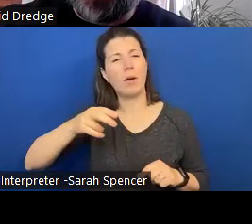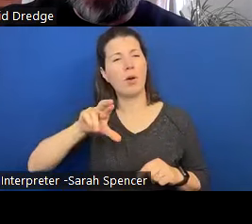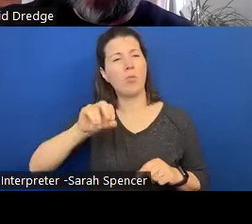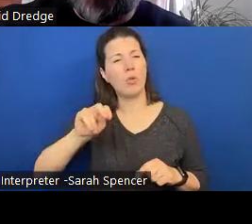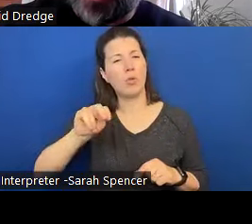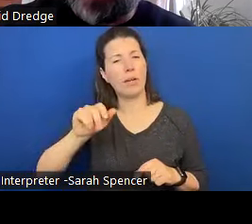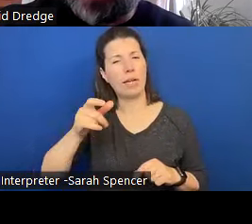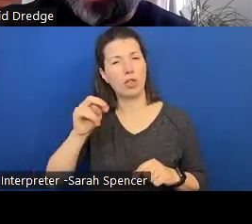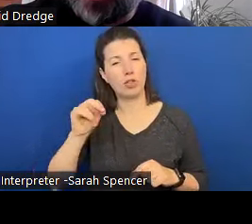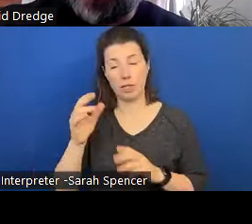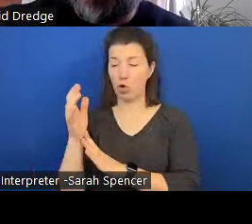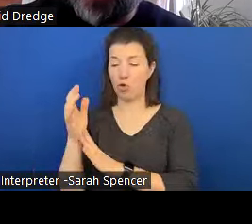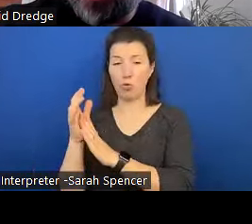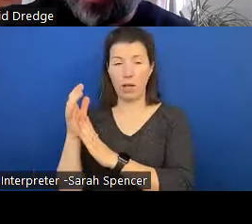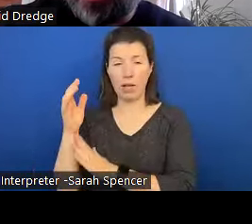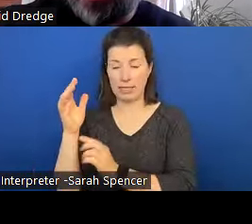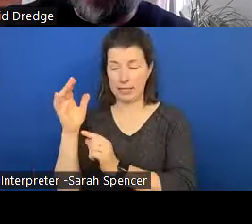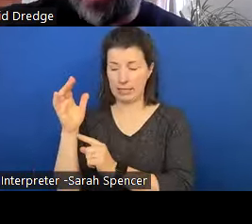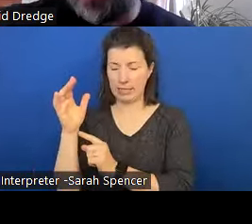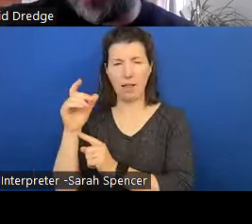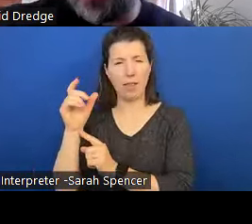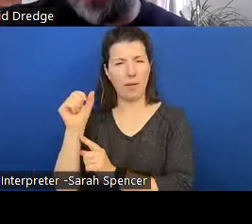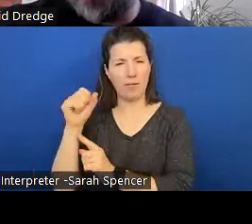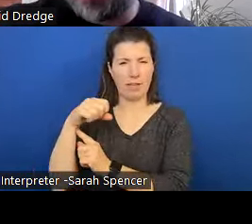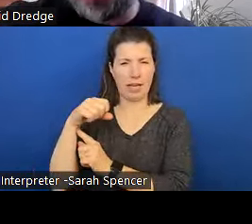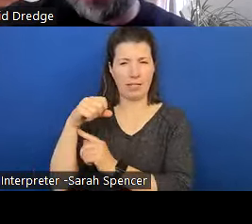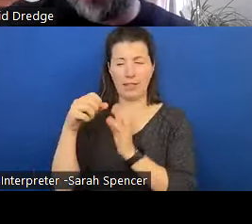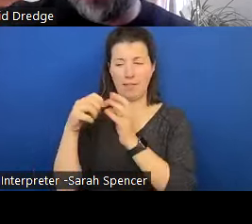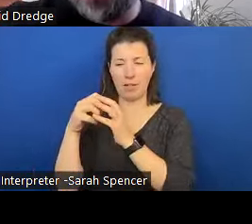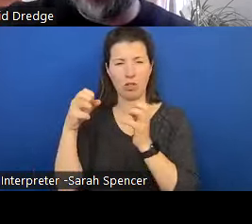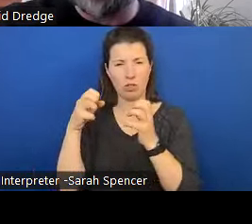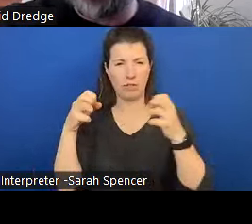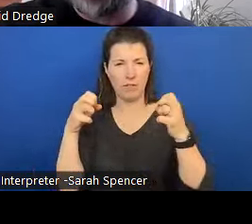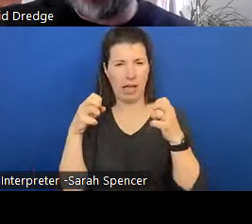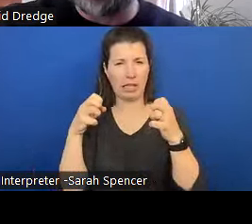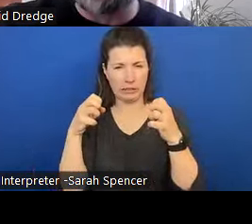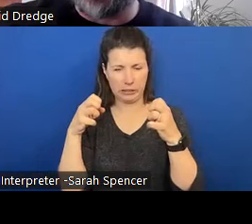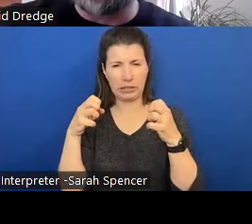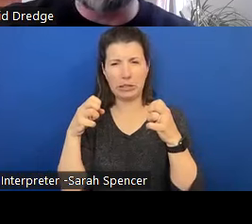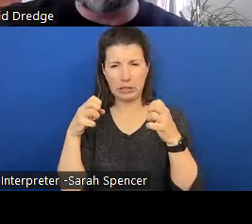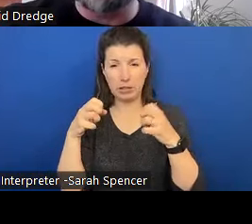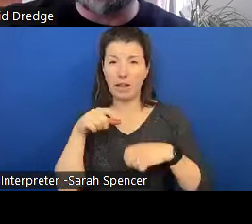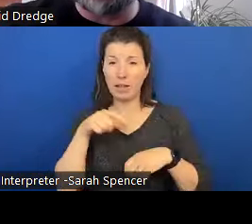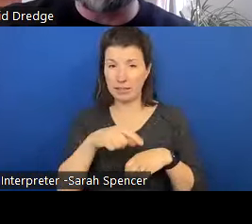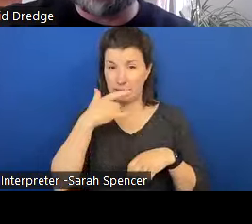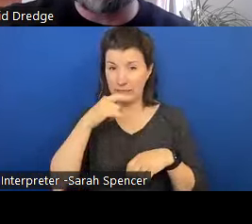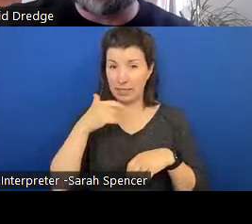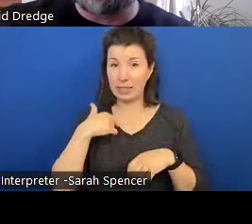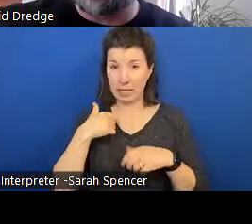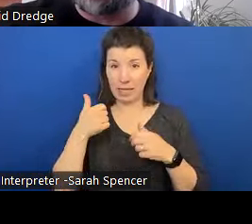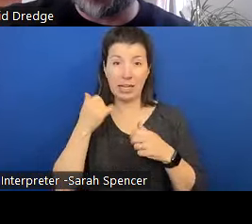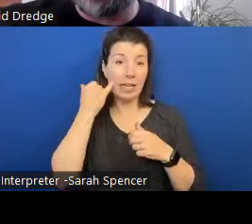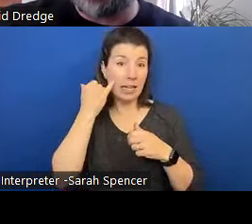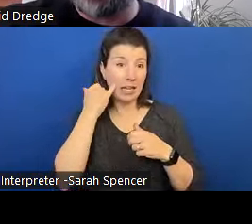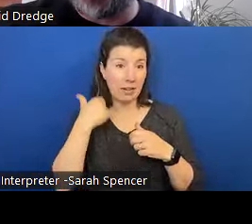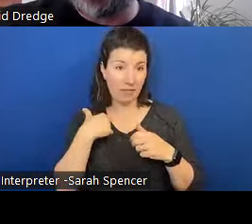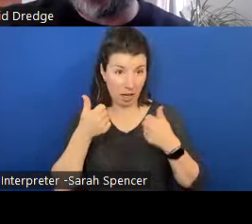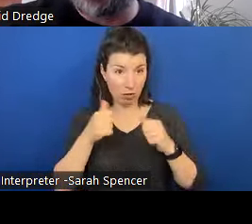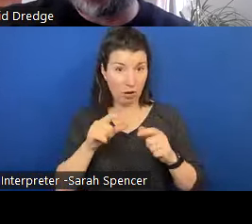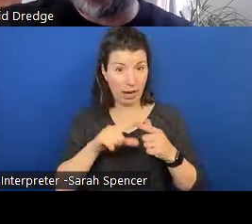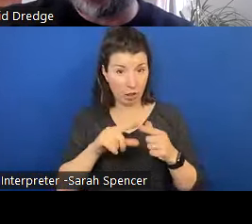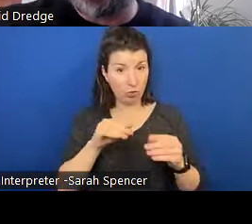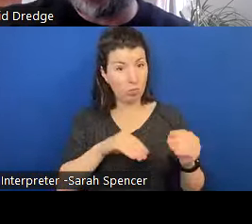wrist is a little bit flexed, and his fingers are flexed, and it's tight. So this is a kid I tried to move. It would be